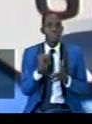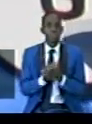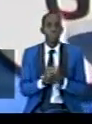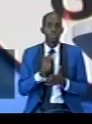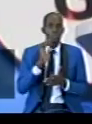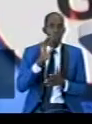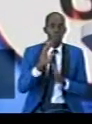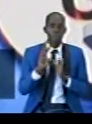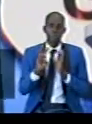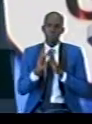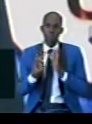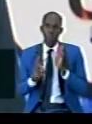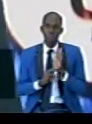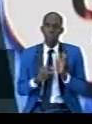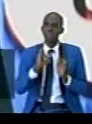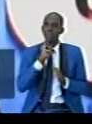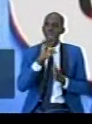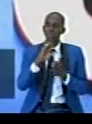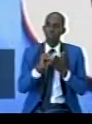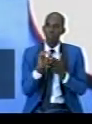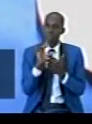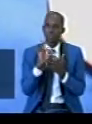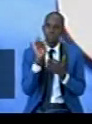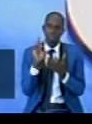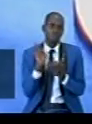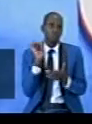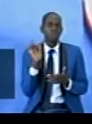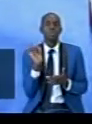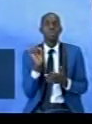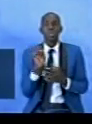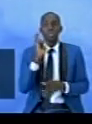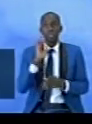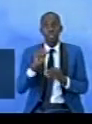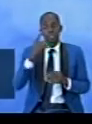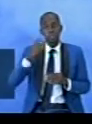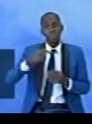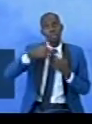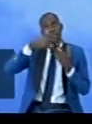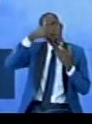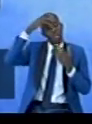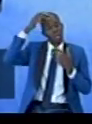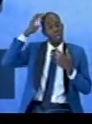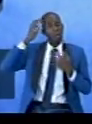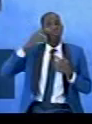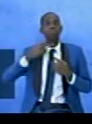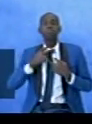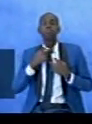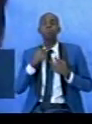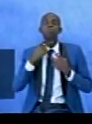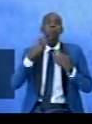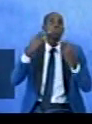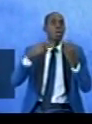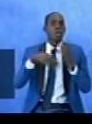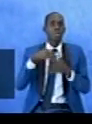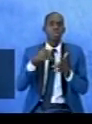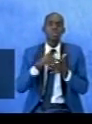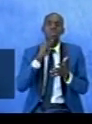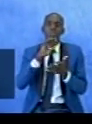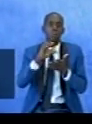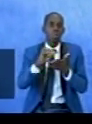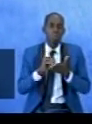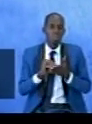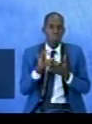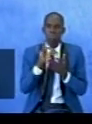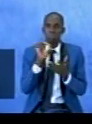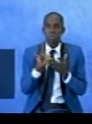choice. It's your choice. If the lion roars, it's your choice. Think about God, you'll not fear.